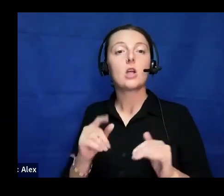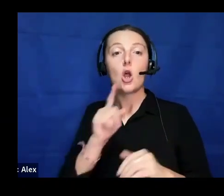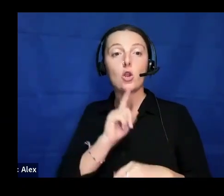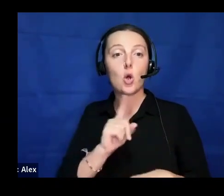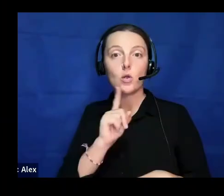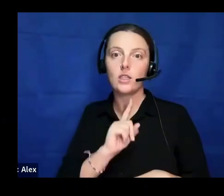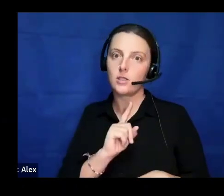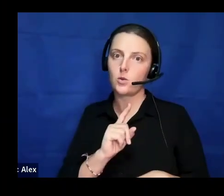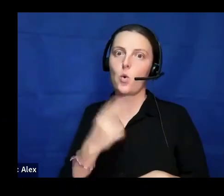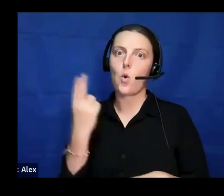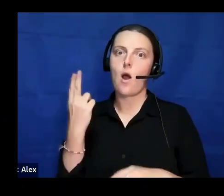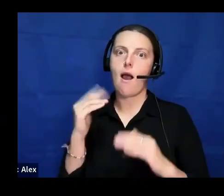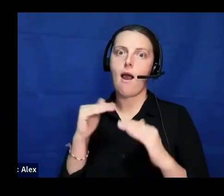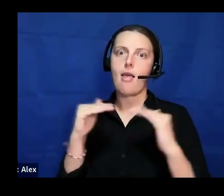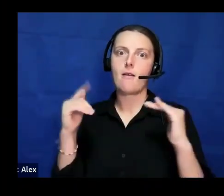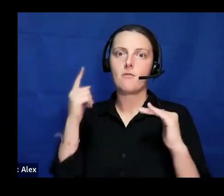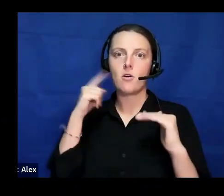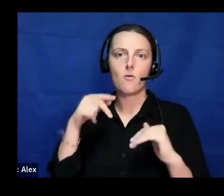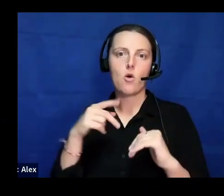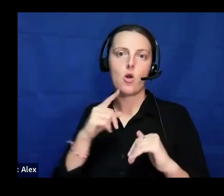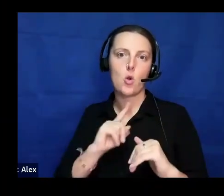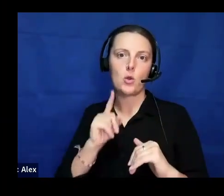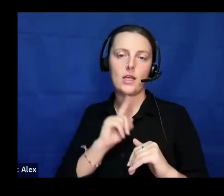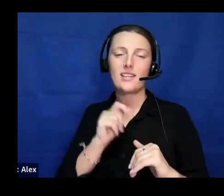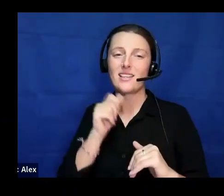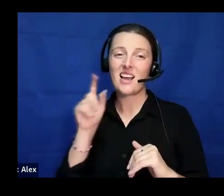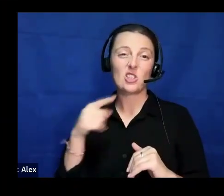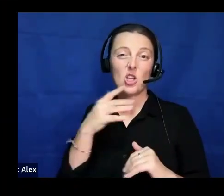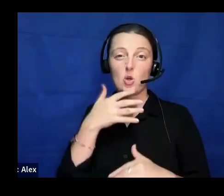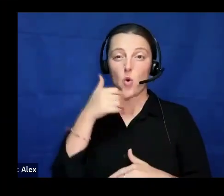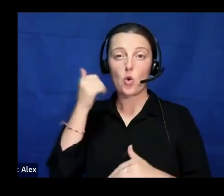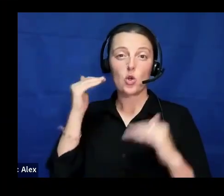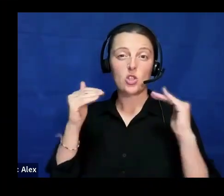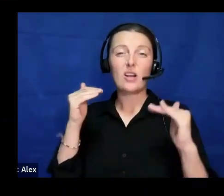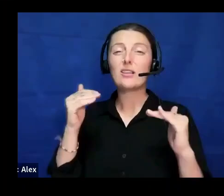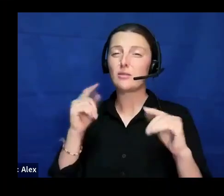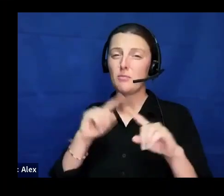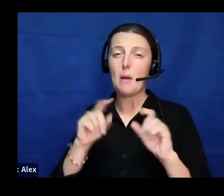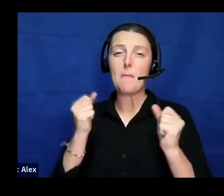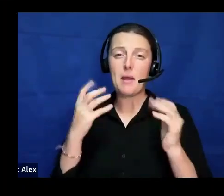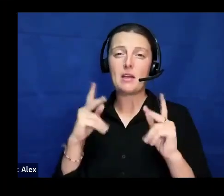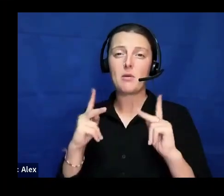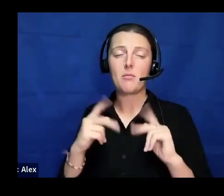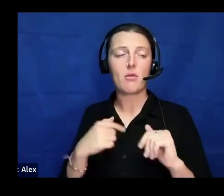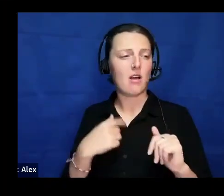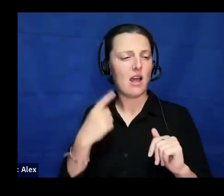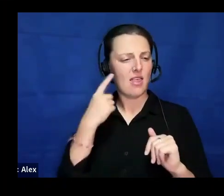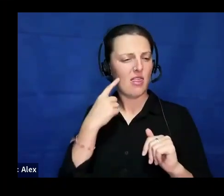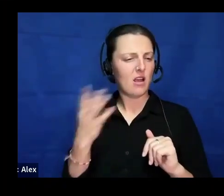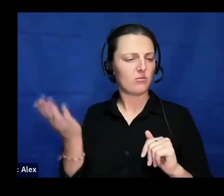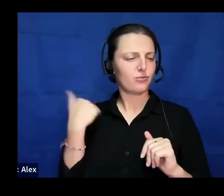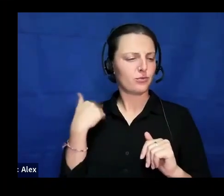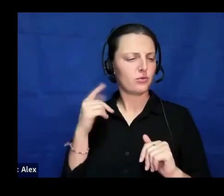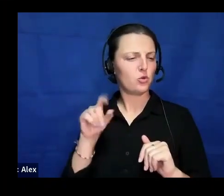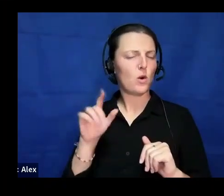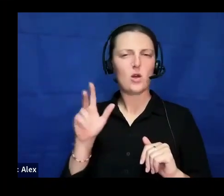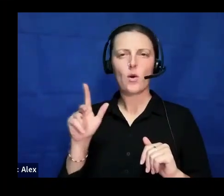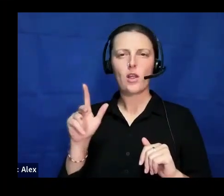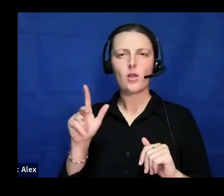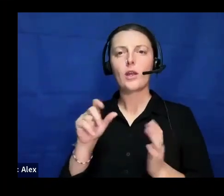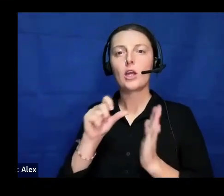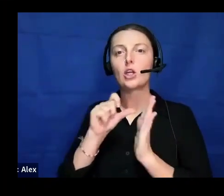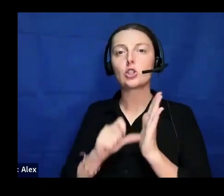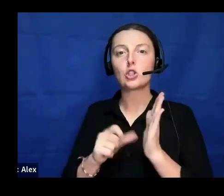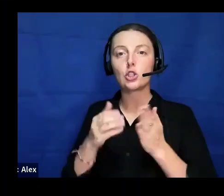older adults, but amongst many people. I believe it was the year 2023 that the Surgeon General released